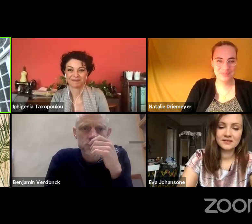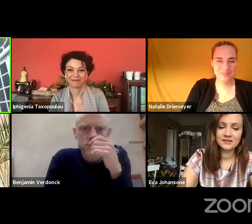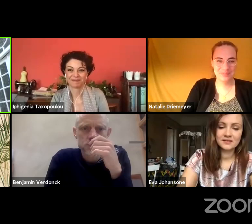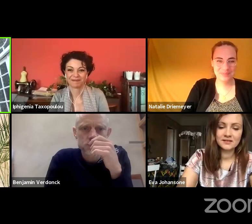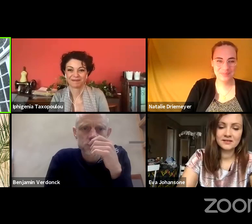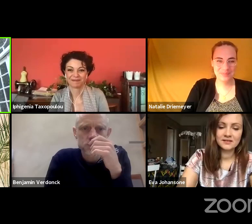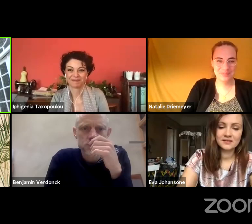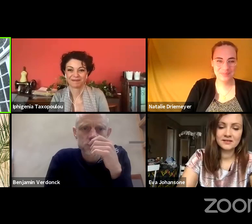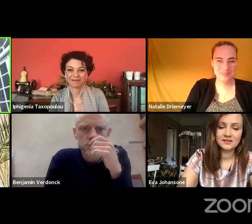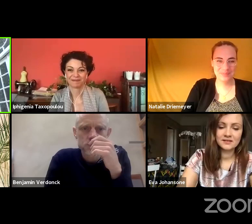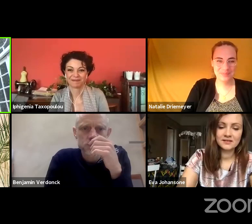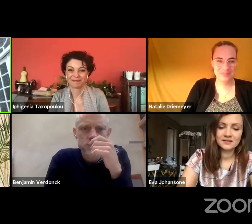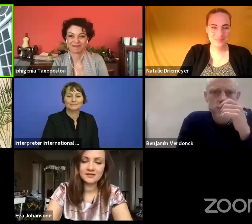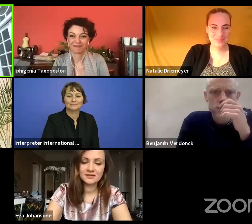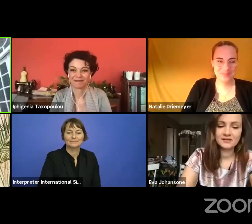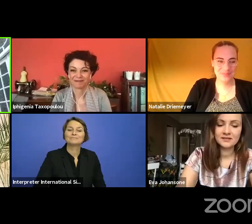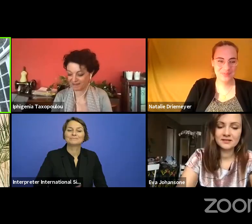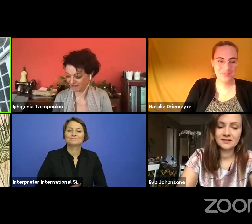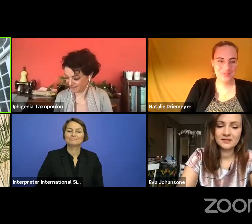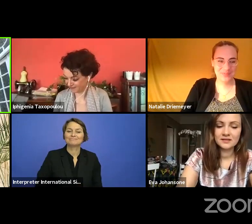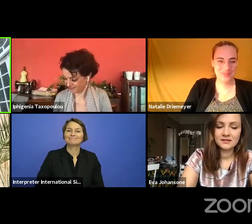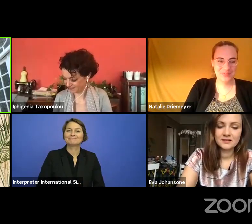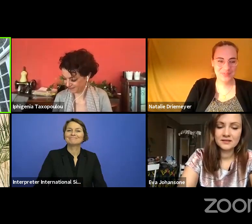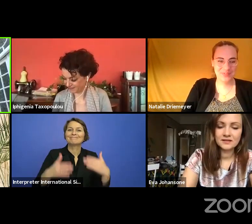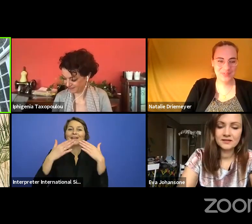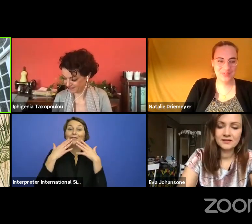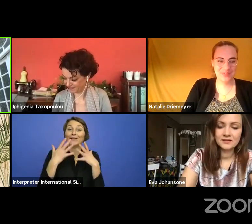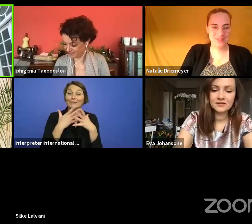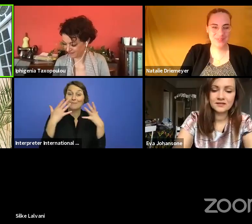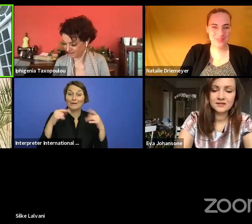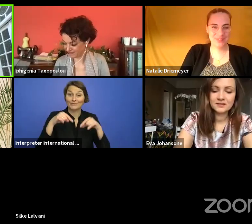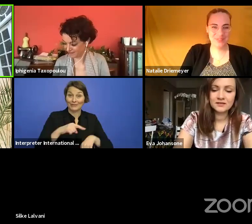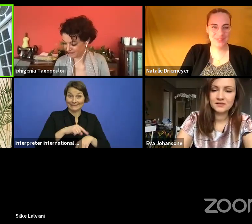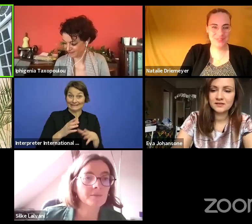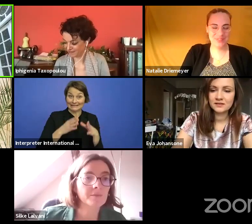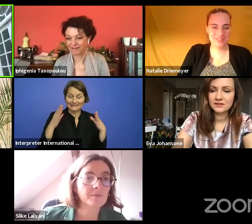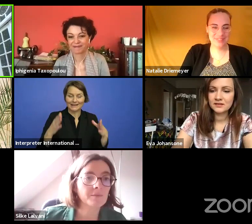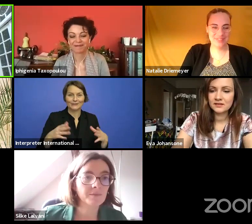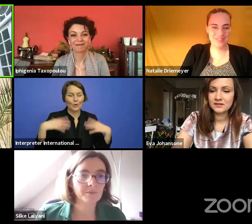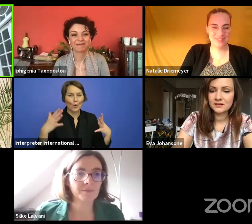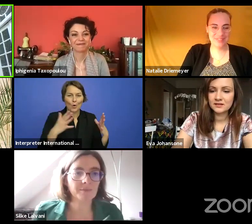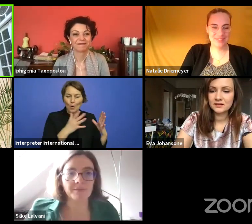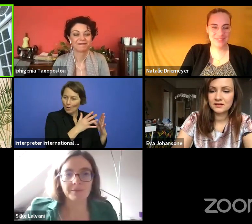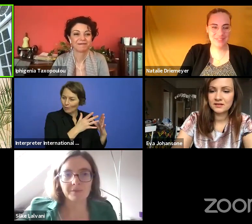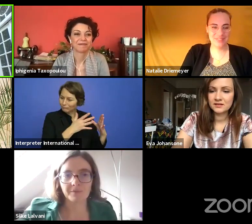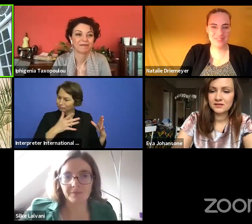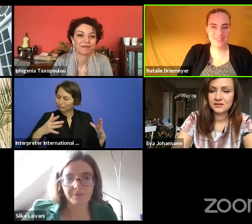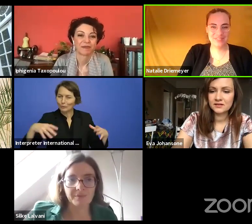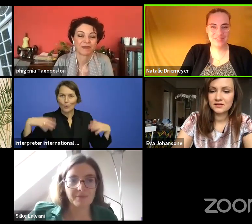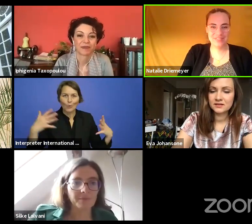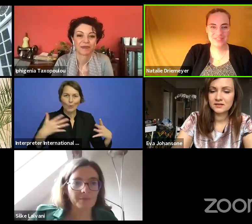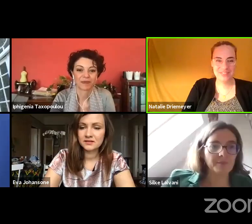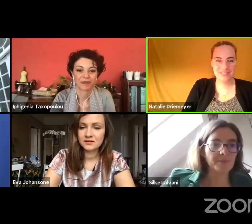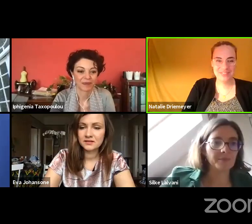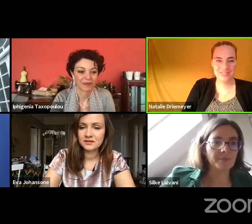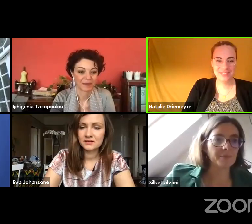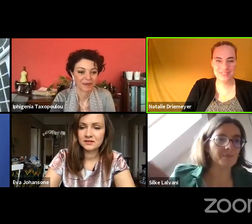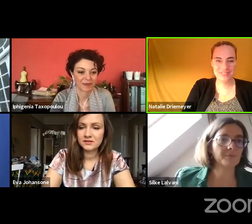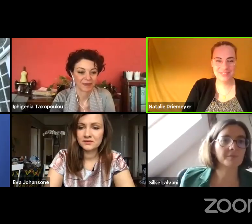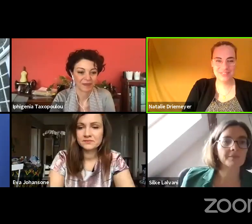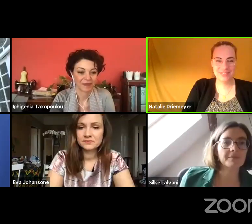Oh, well, thank you for this very rich session that we had, and we come towards the end of today's